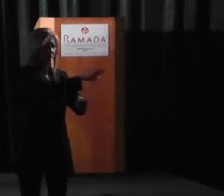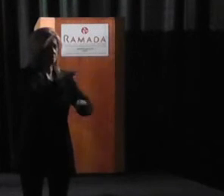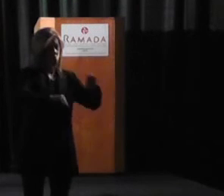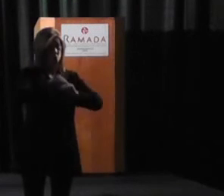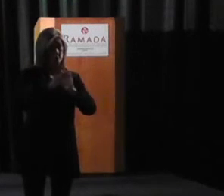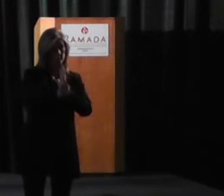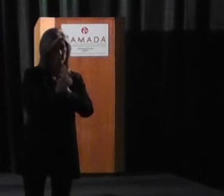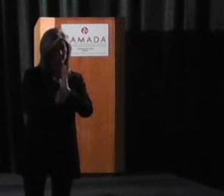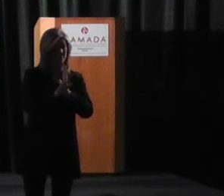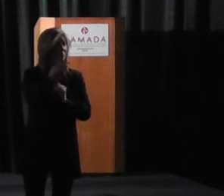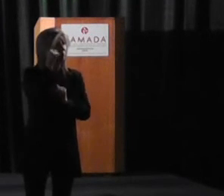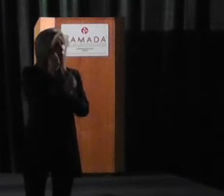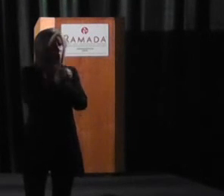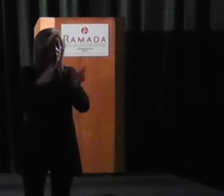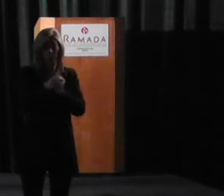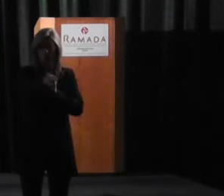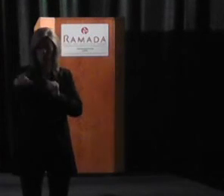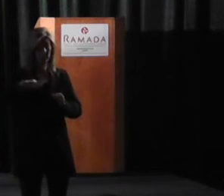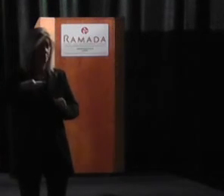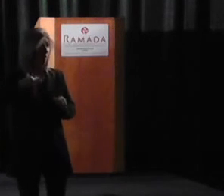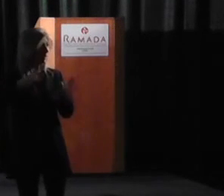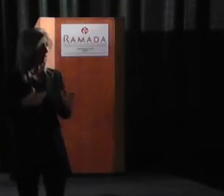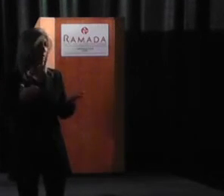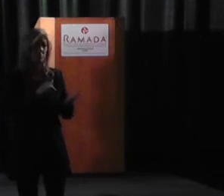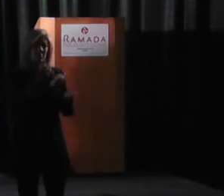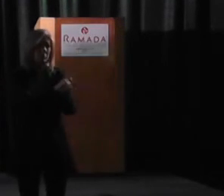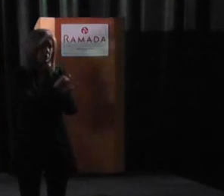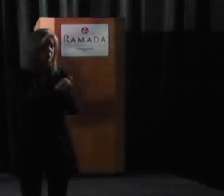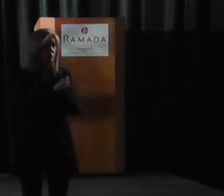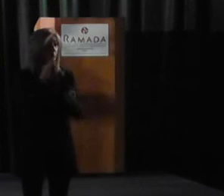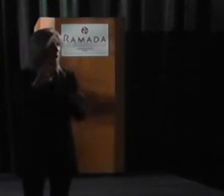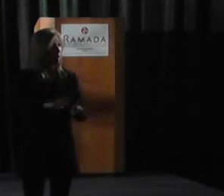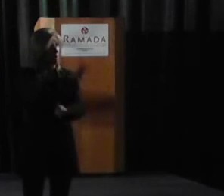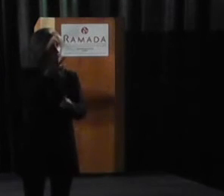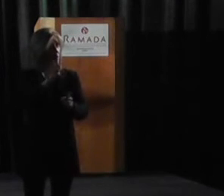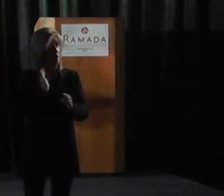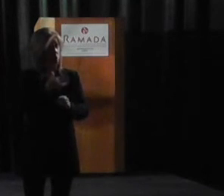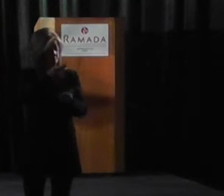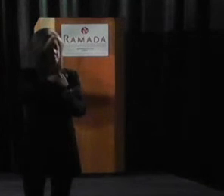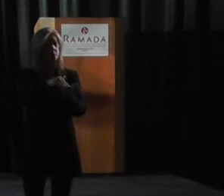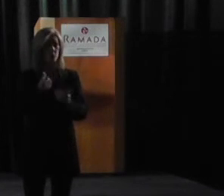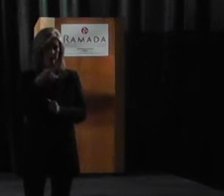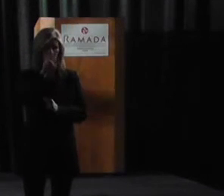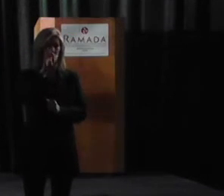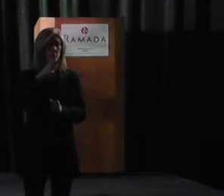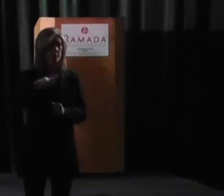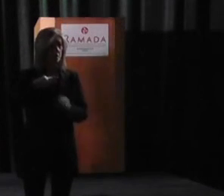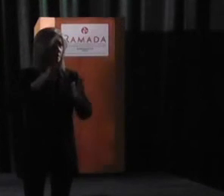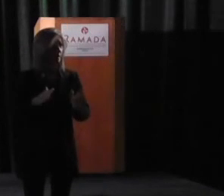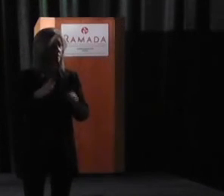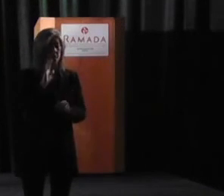run programs without our volunteers. We have over 200 center-wide. These volunteer programs shape future